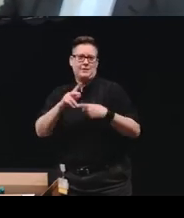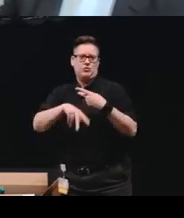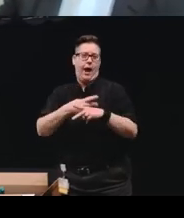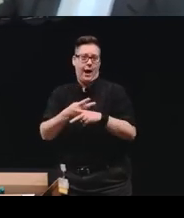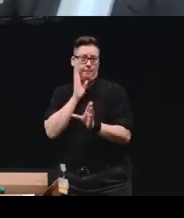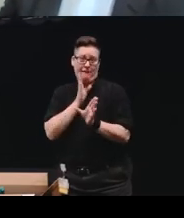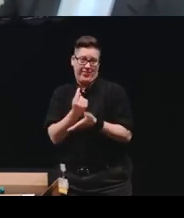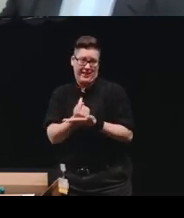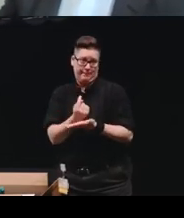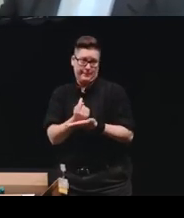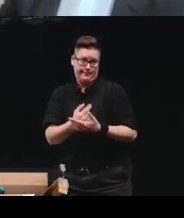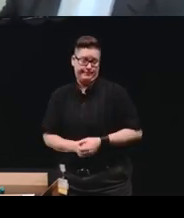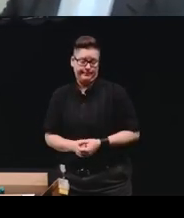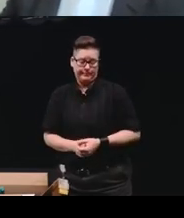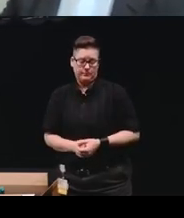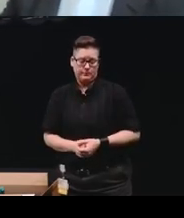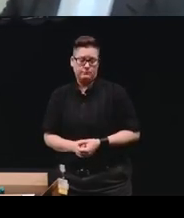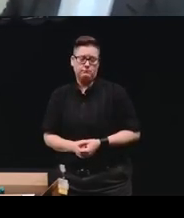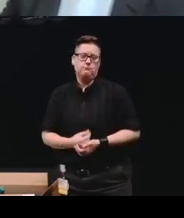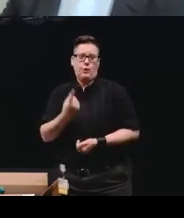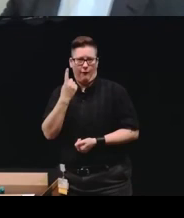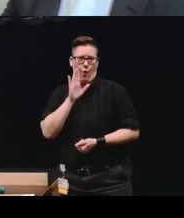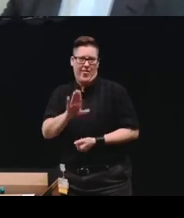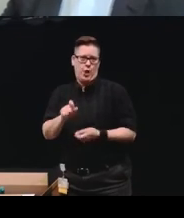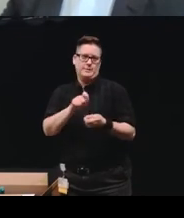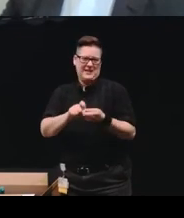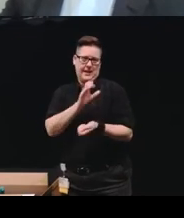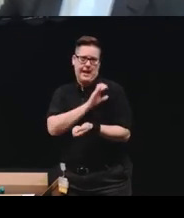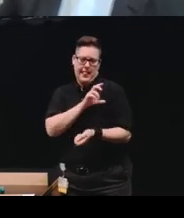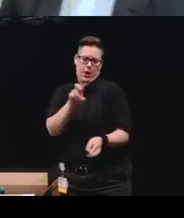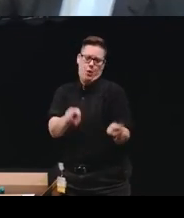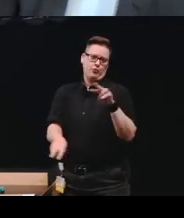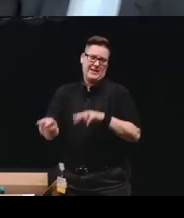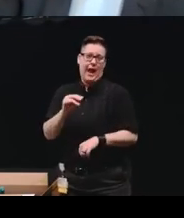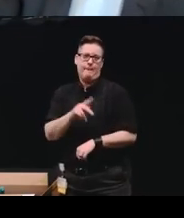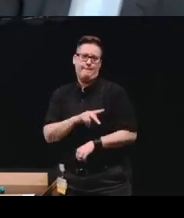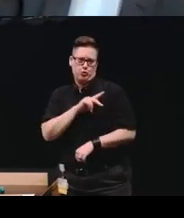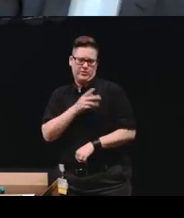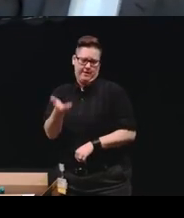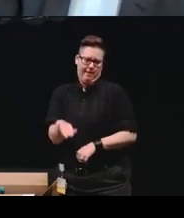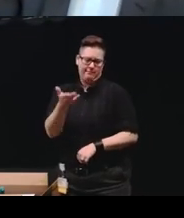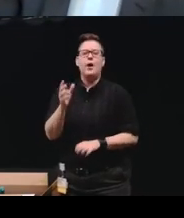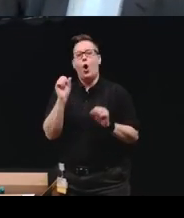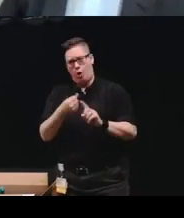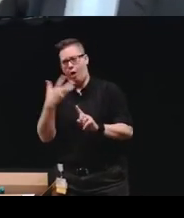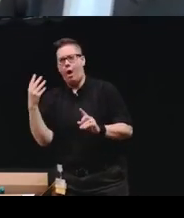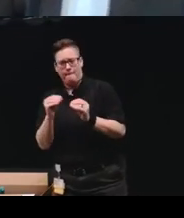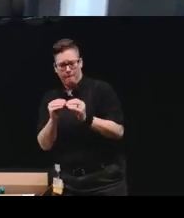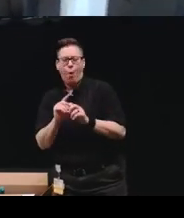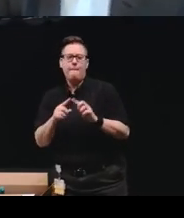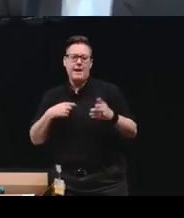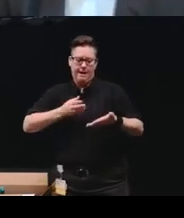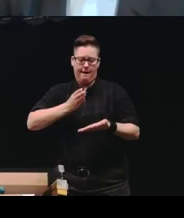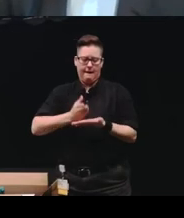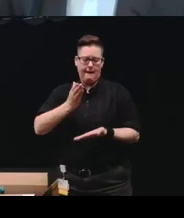psychotherapy for their clinical presentation and personal story. A lot more to be said on this, and I will end with